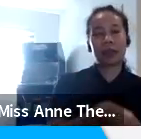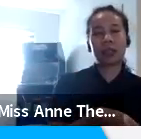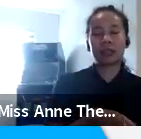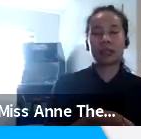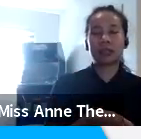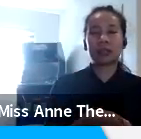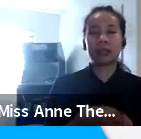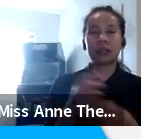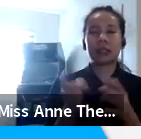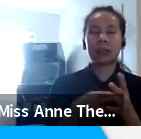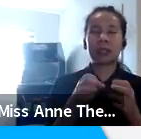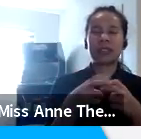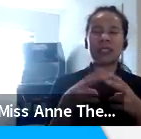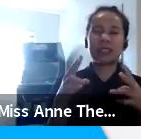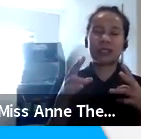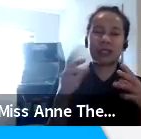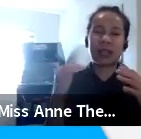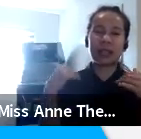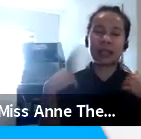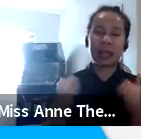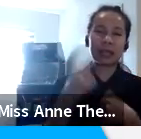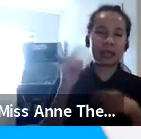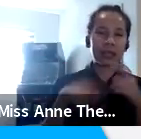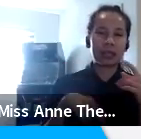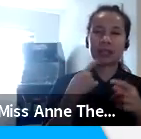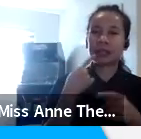that time was